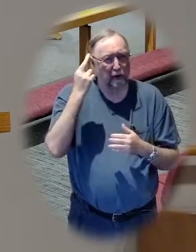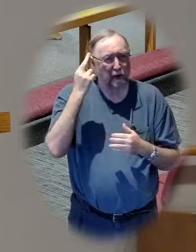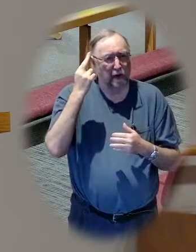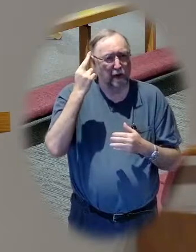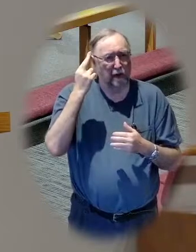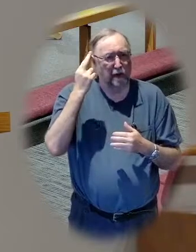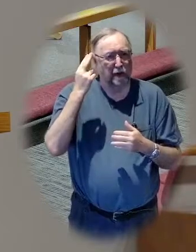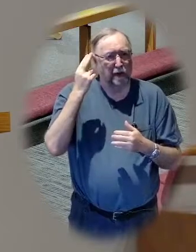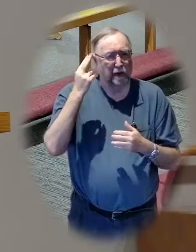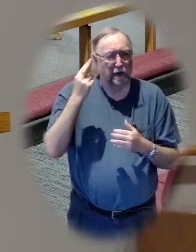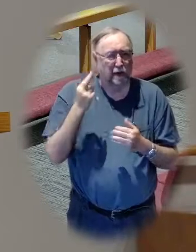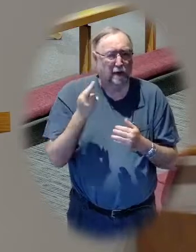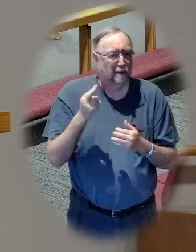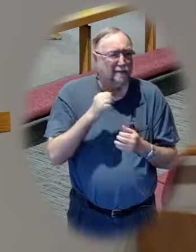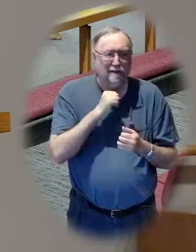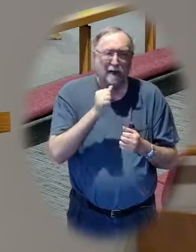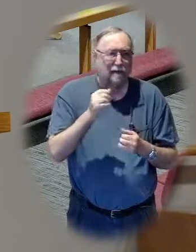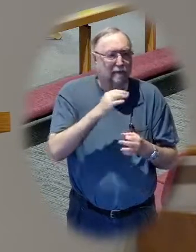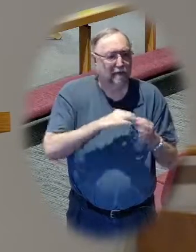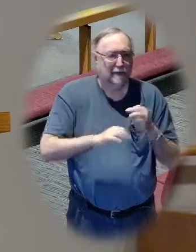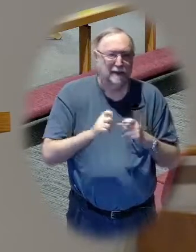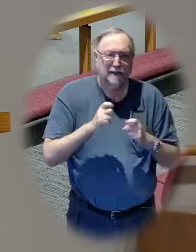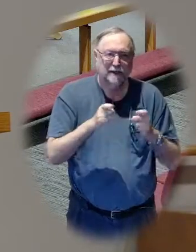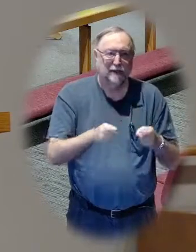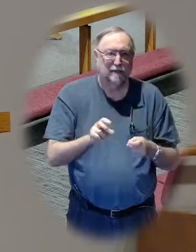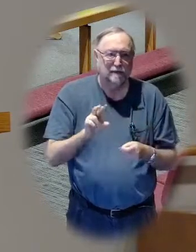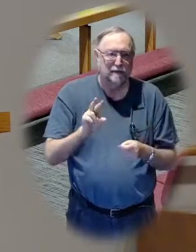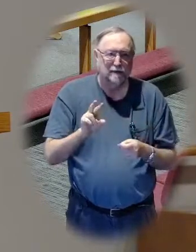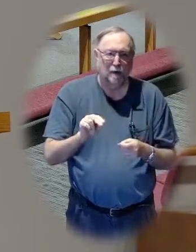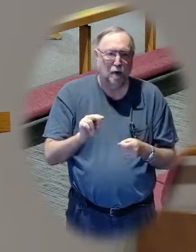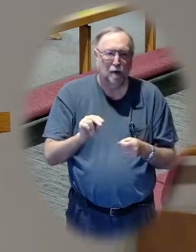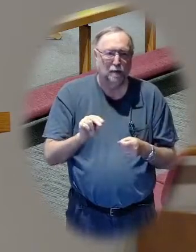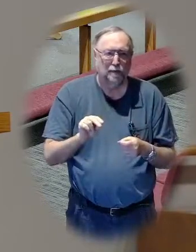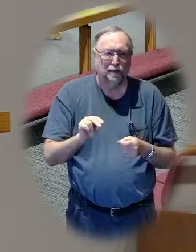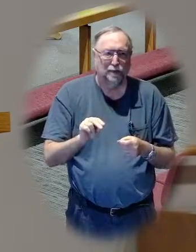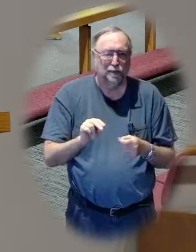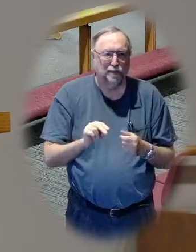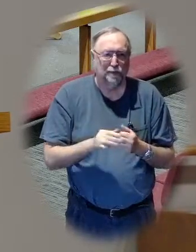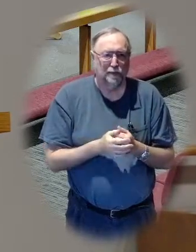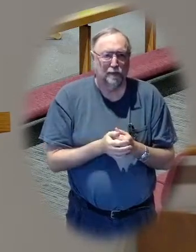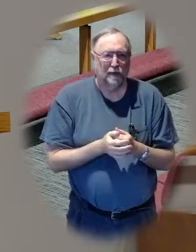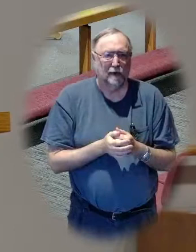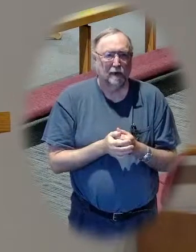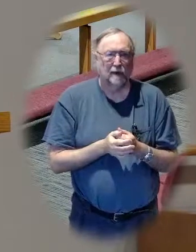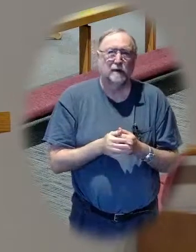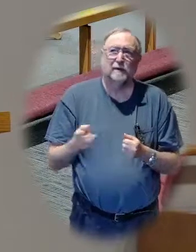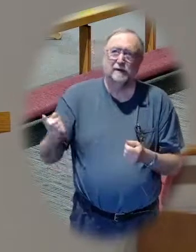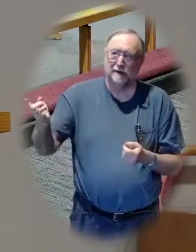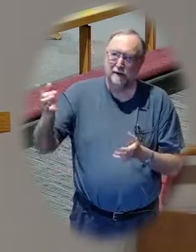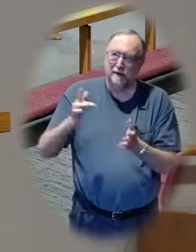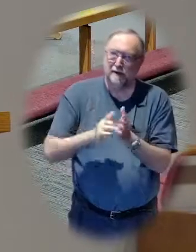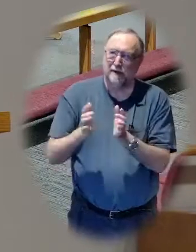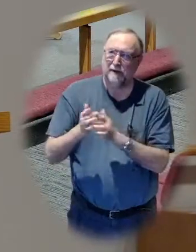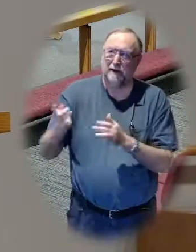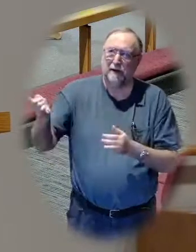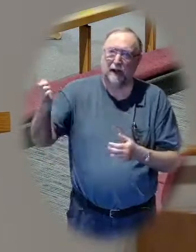excuse to exchange gifts and party. He came into this world to be the